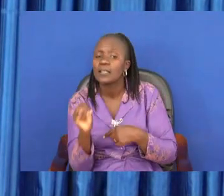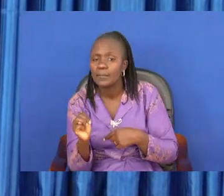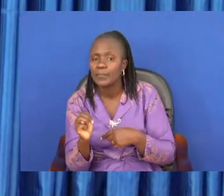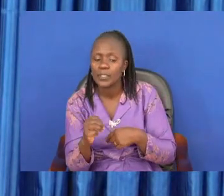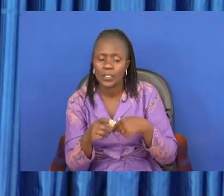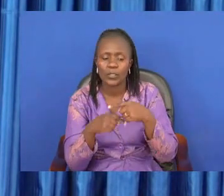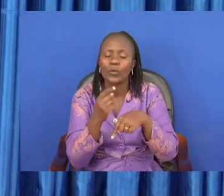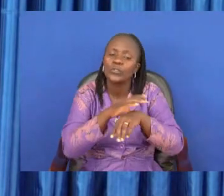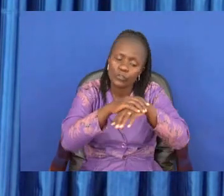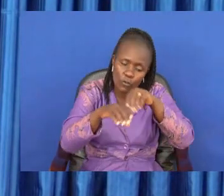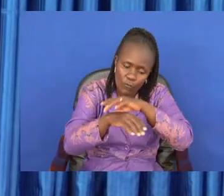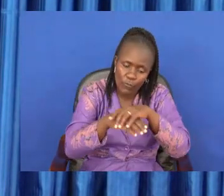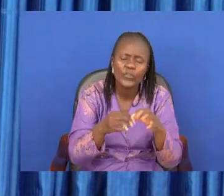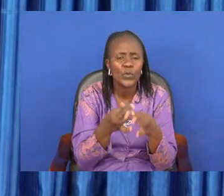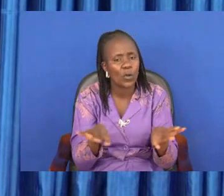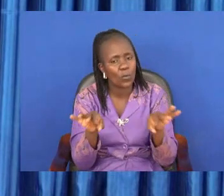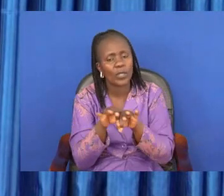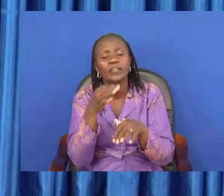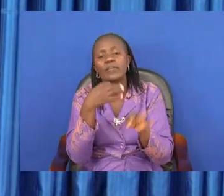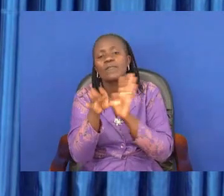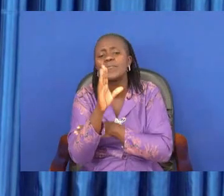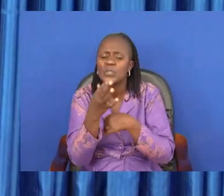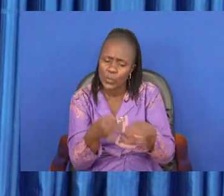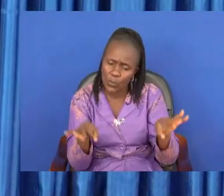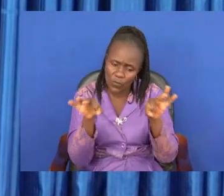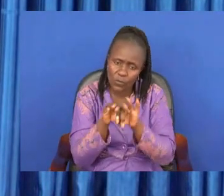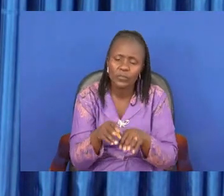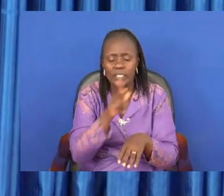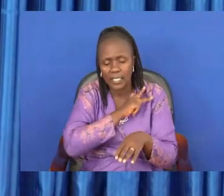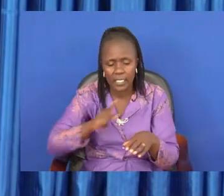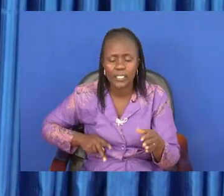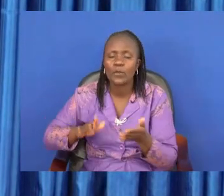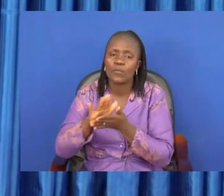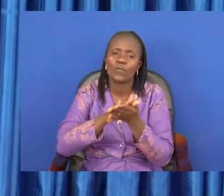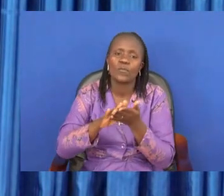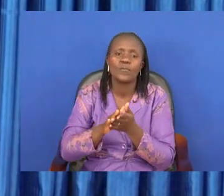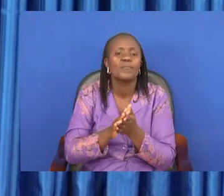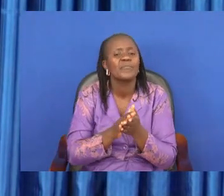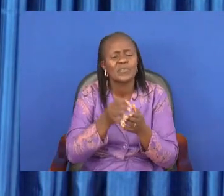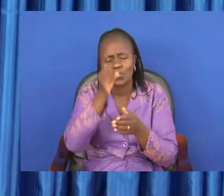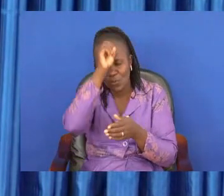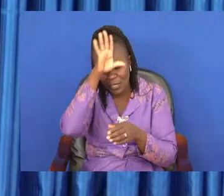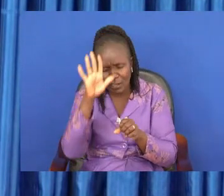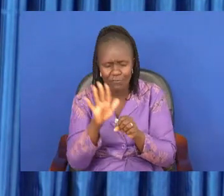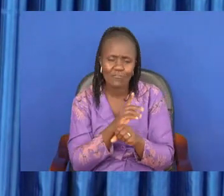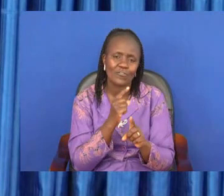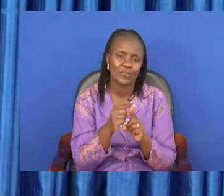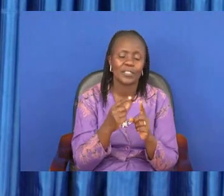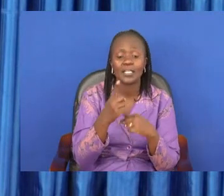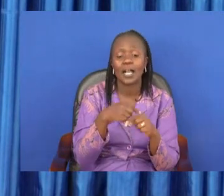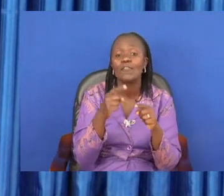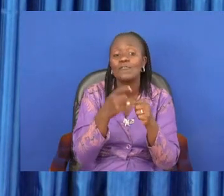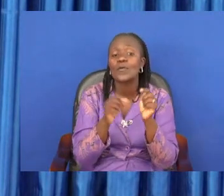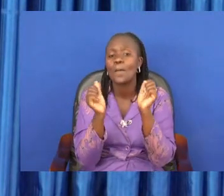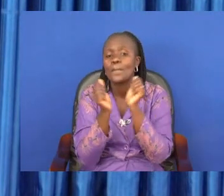we are going to comfort you. You are worthy of God. You are worthy of the kingdom of God. Oh, what a wonderful word that comes from